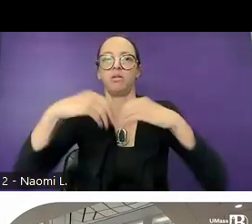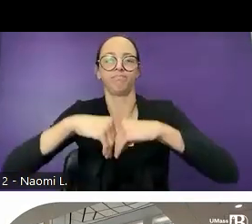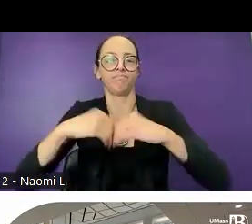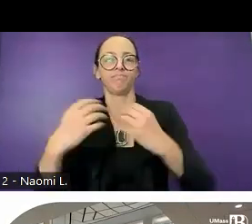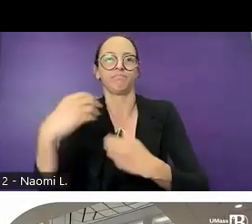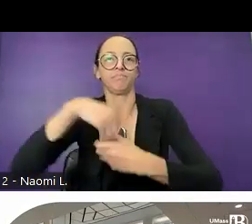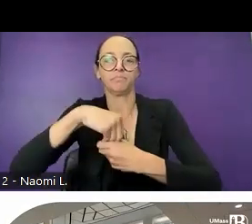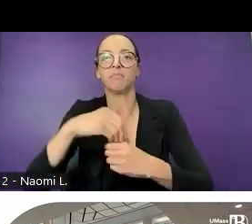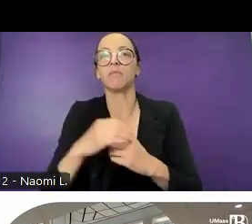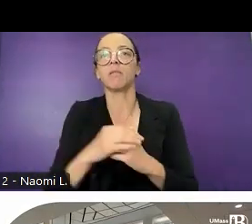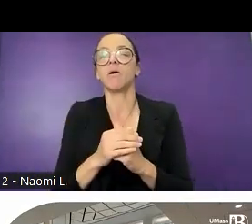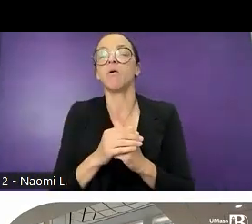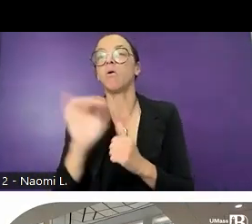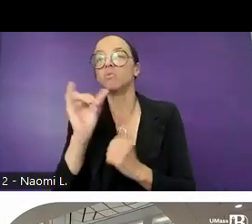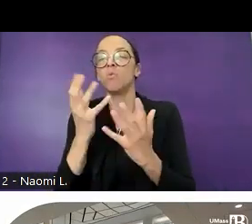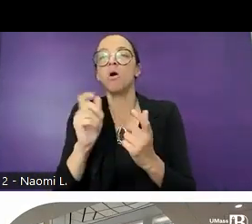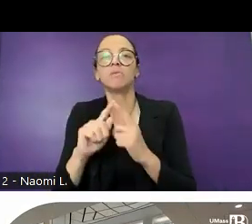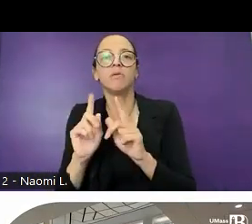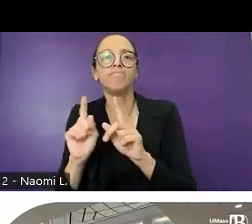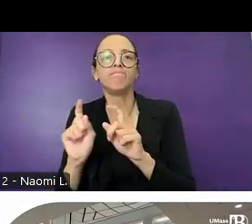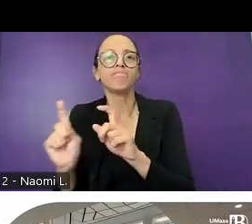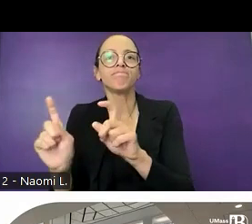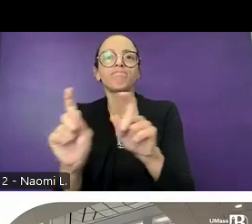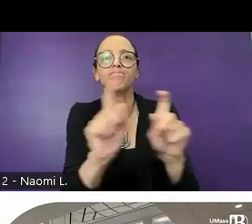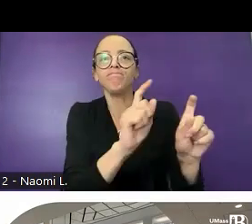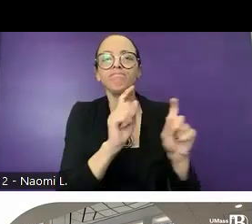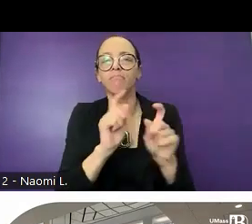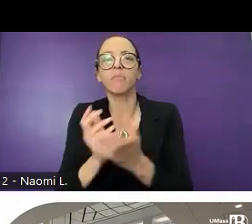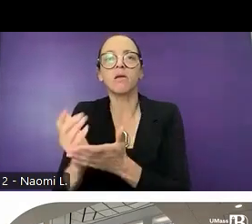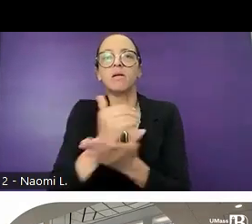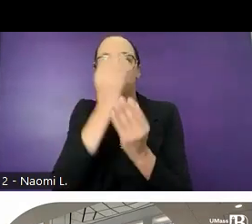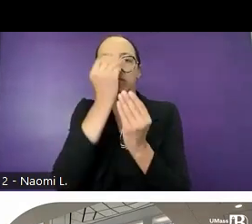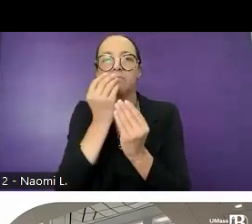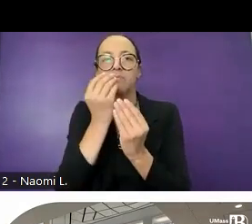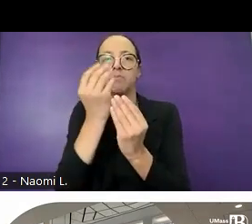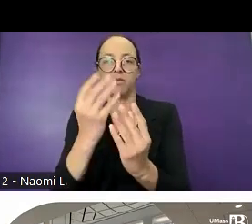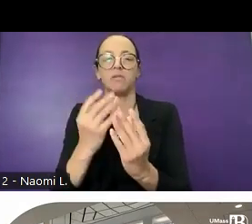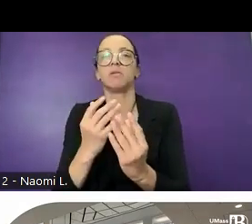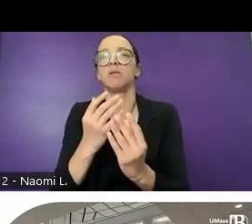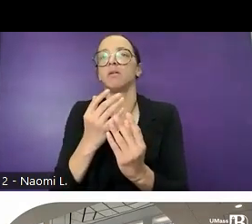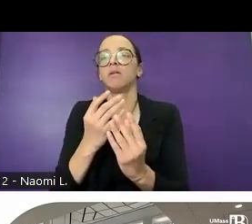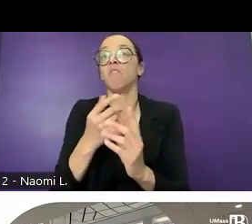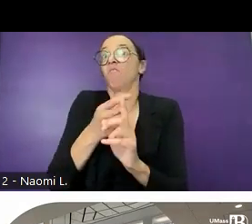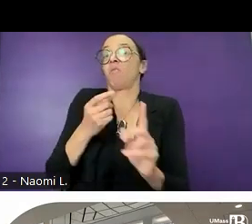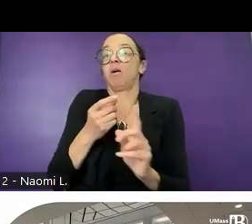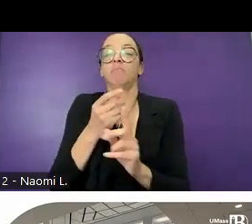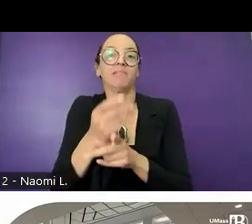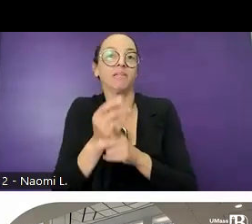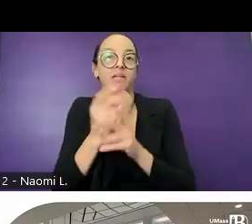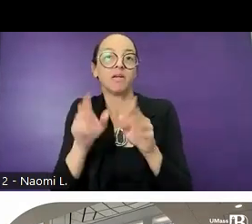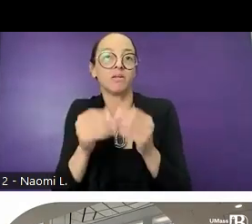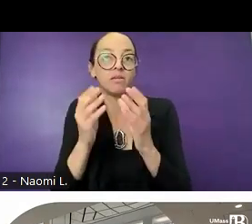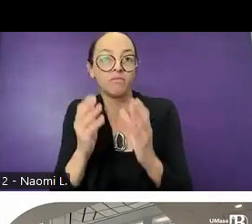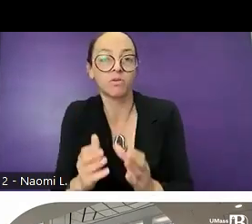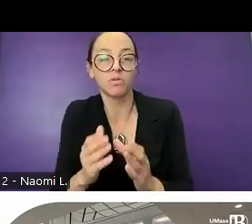California's middle income or overlooked income population. And you can see here the list of partners that